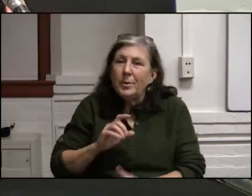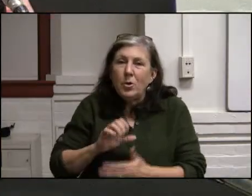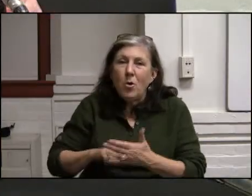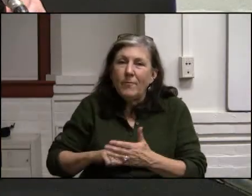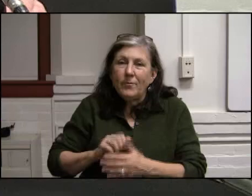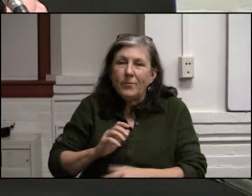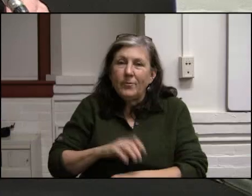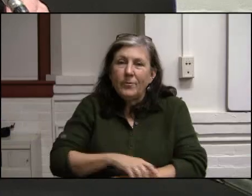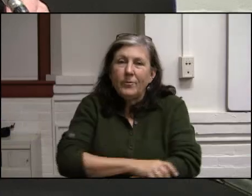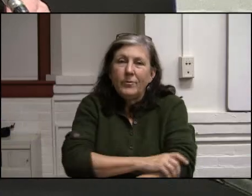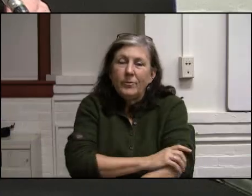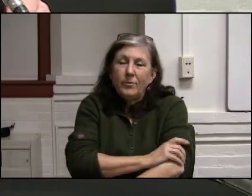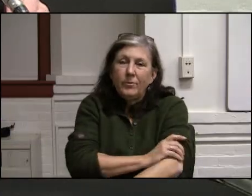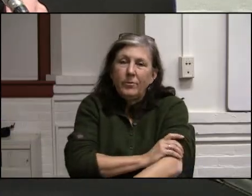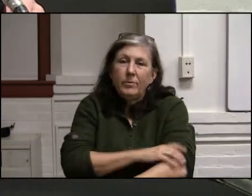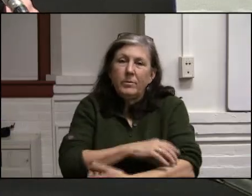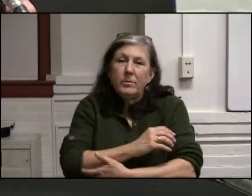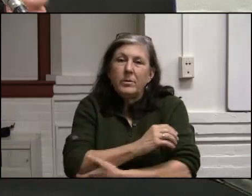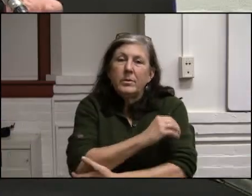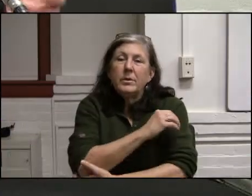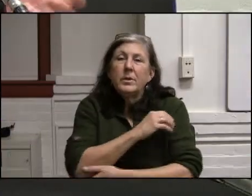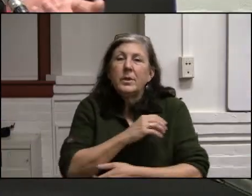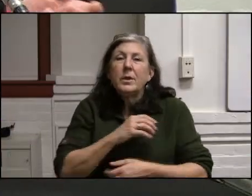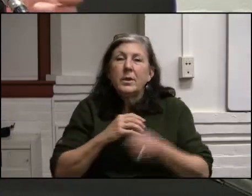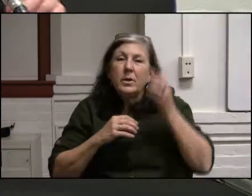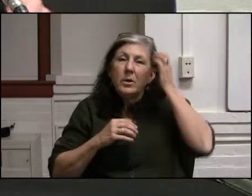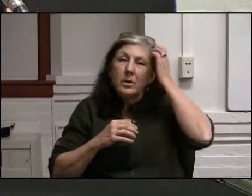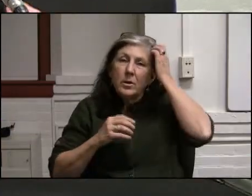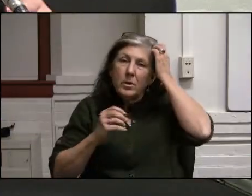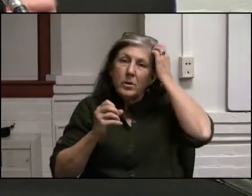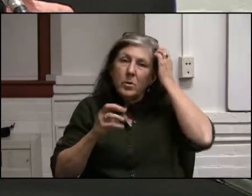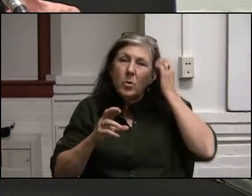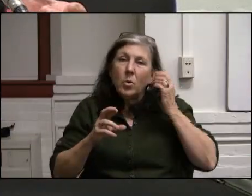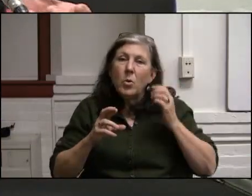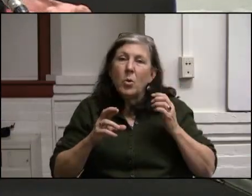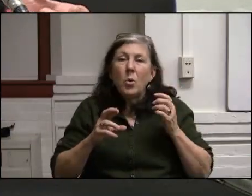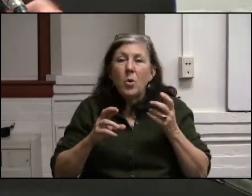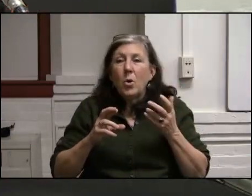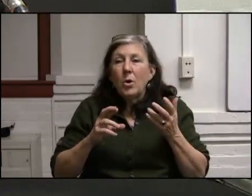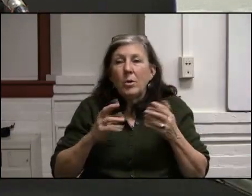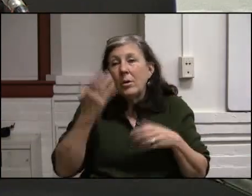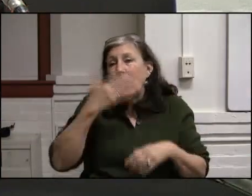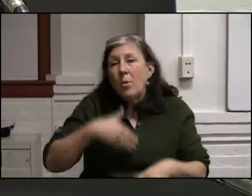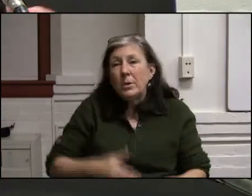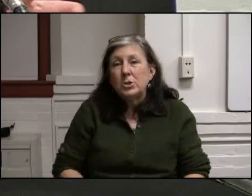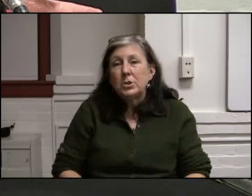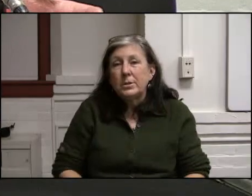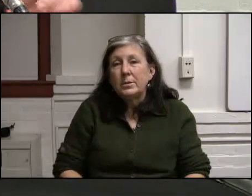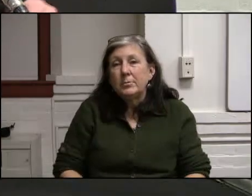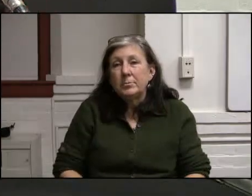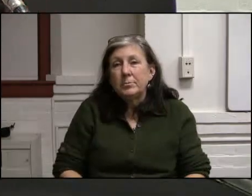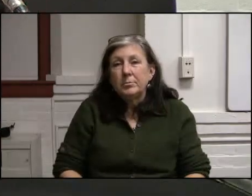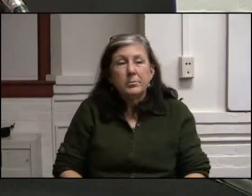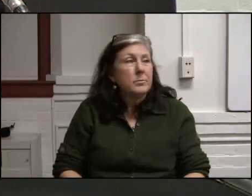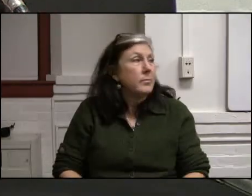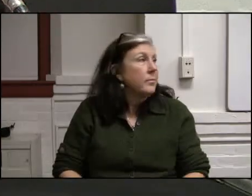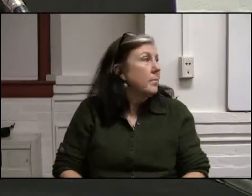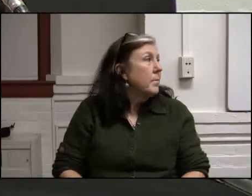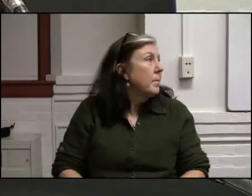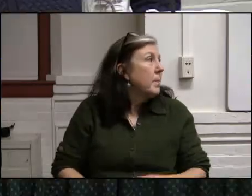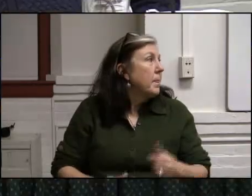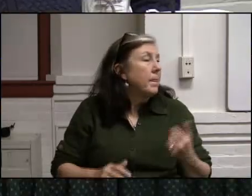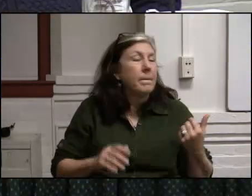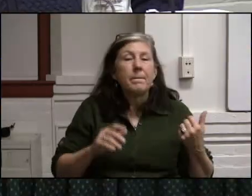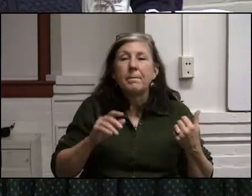Or it could be looked at as an omission. Okay. So, It's also